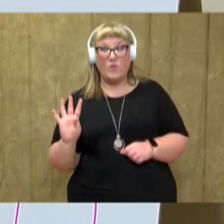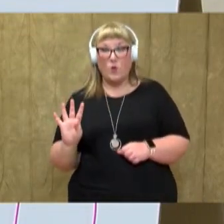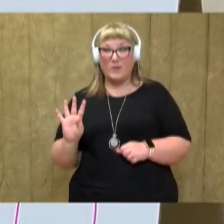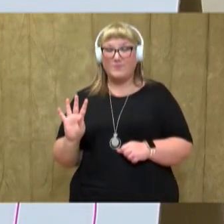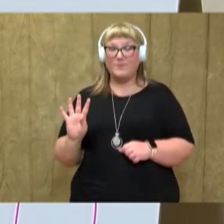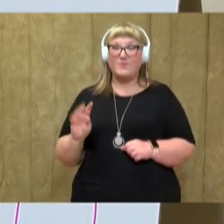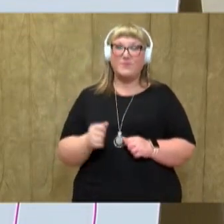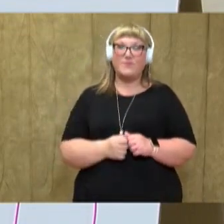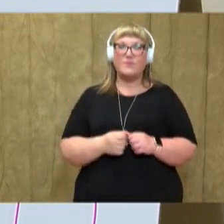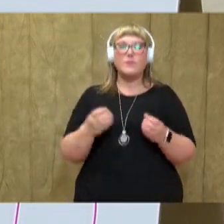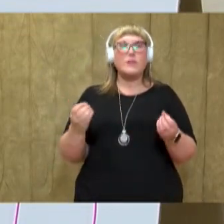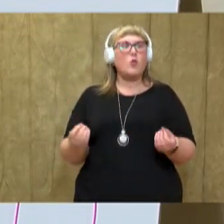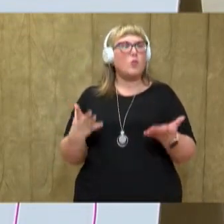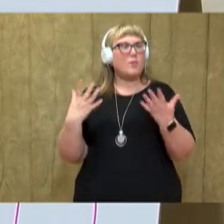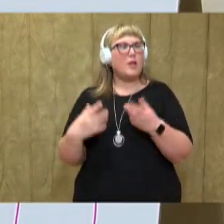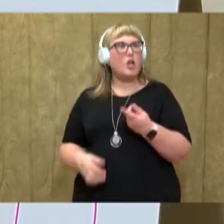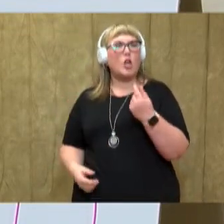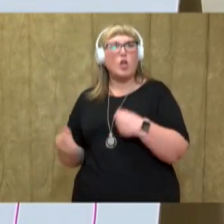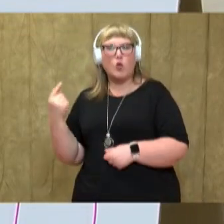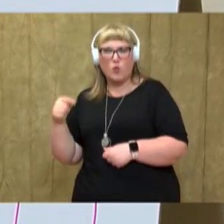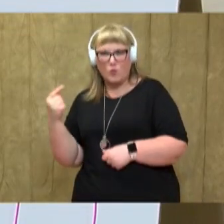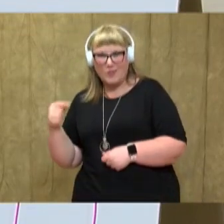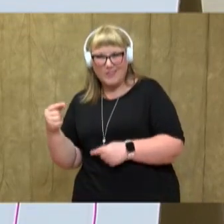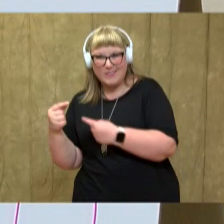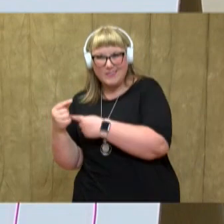4. Excellent. How many green dots?